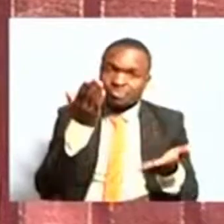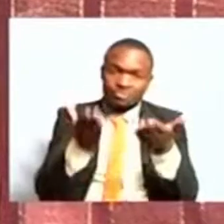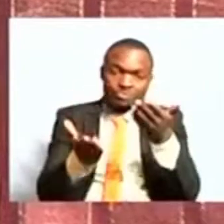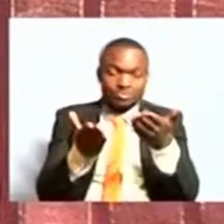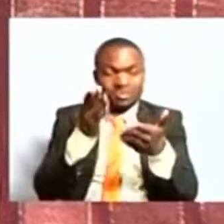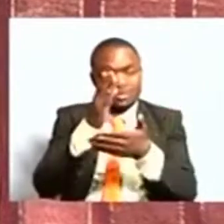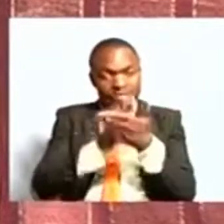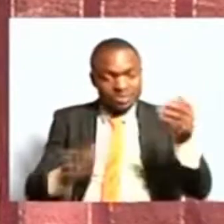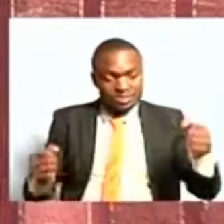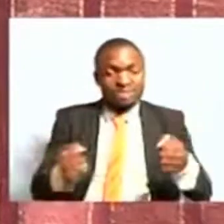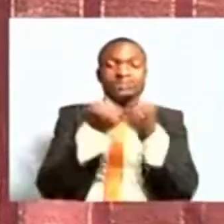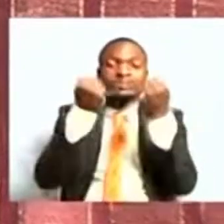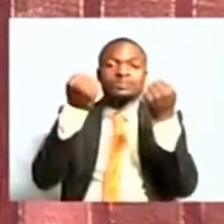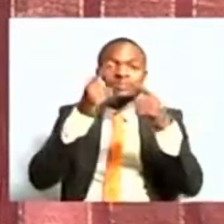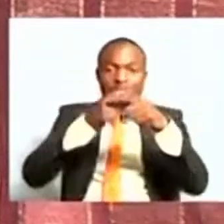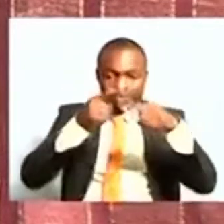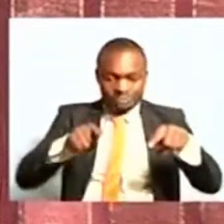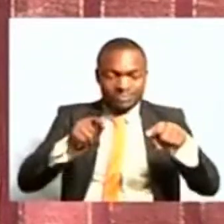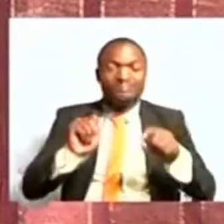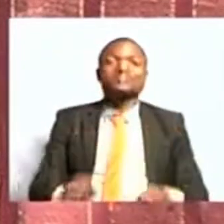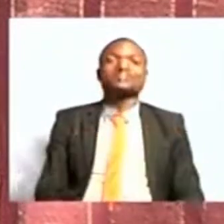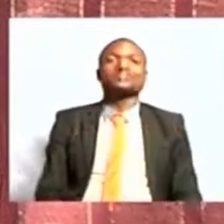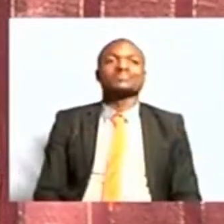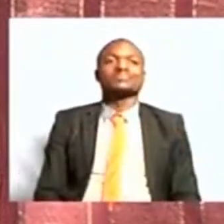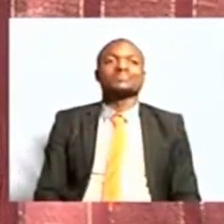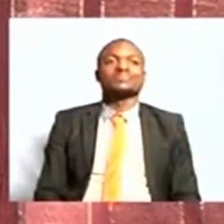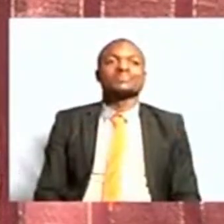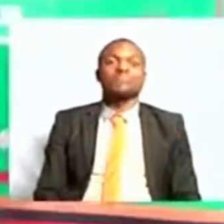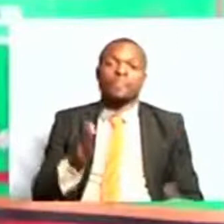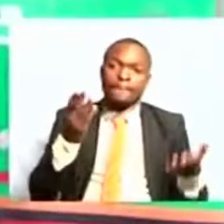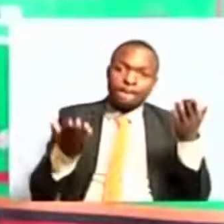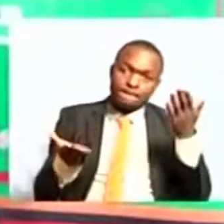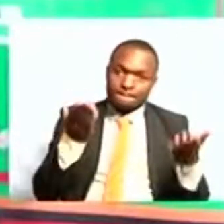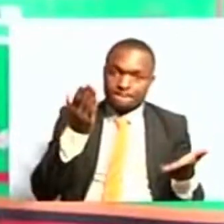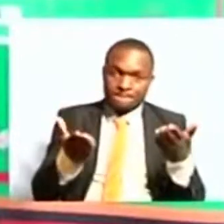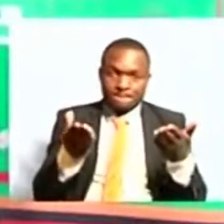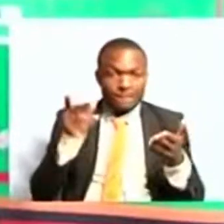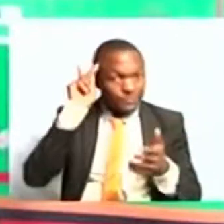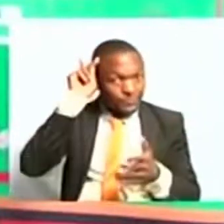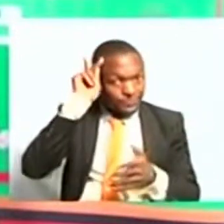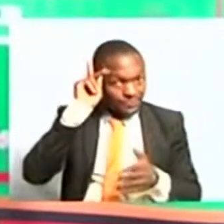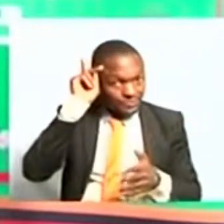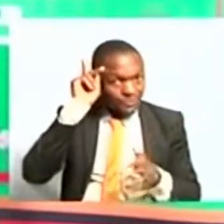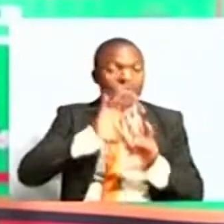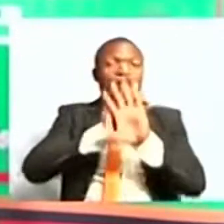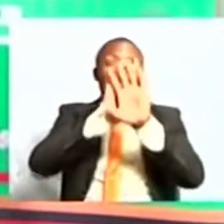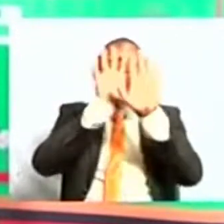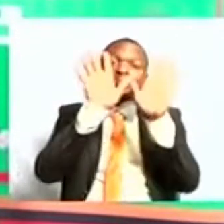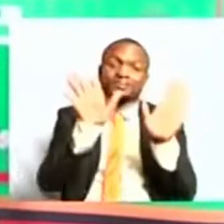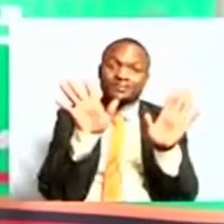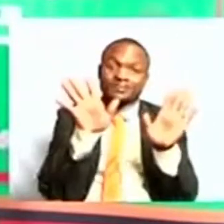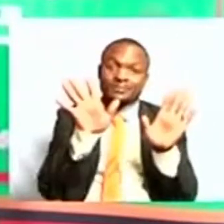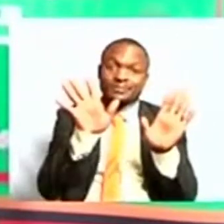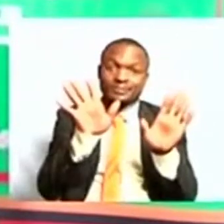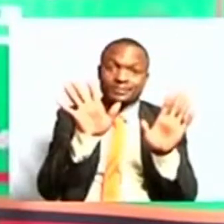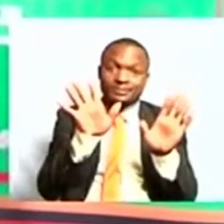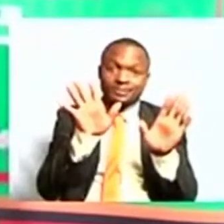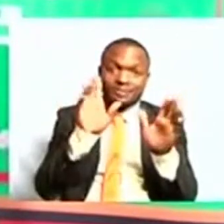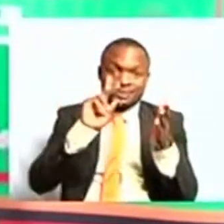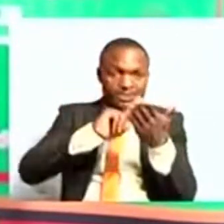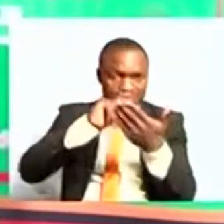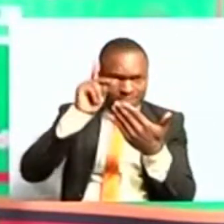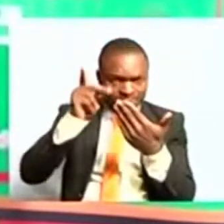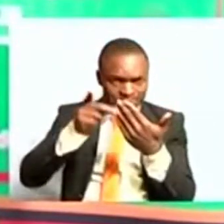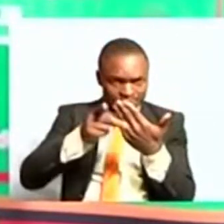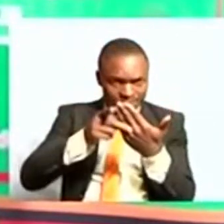some accident that has happened. Maybe for purpose of clarity, the main event taking